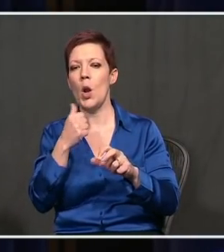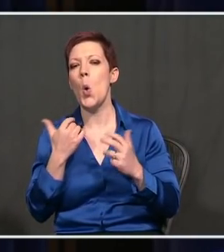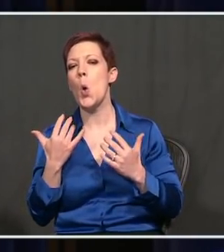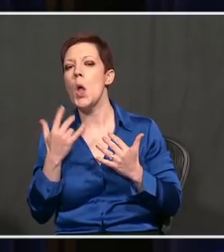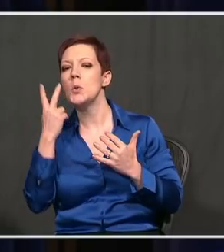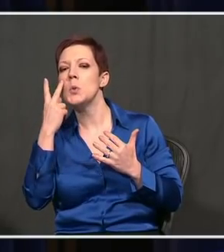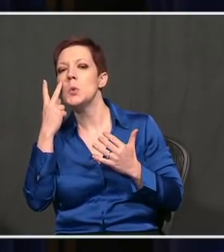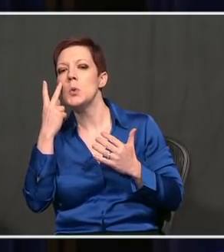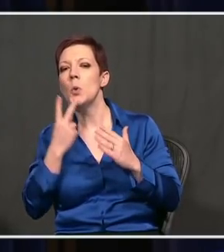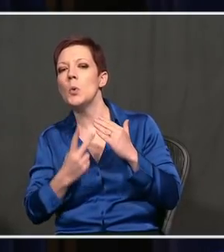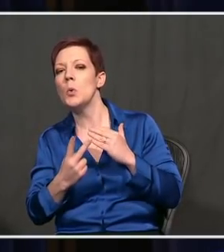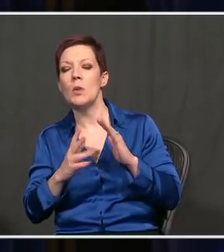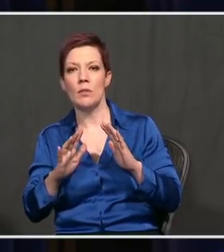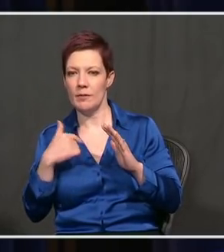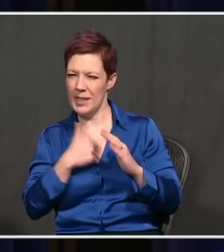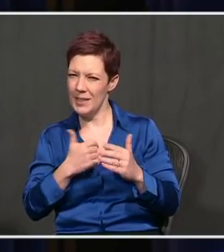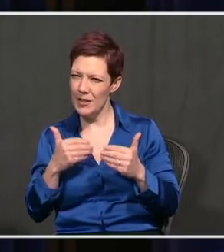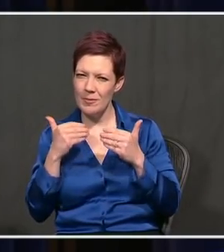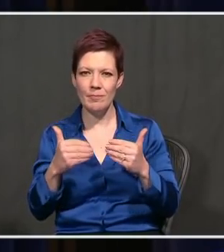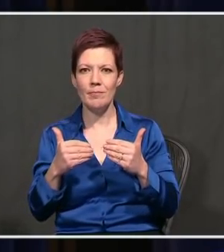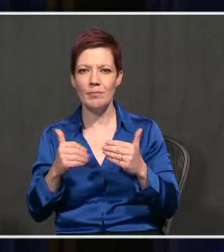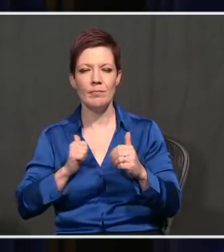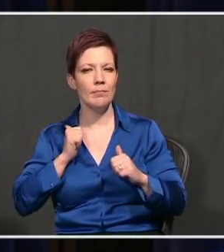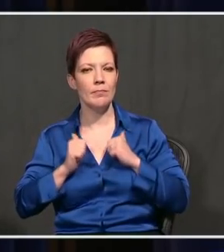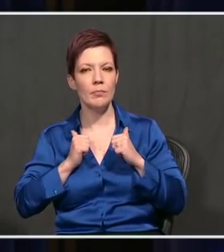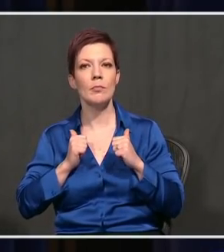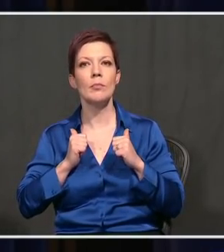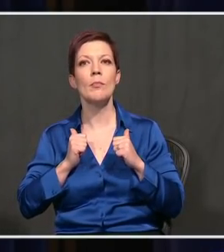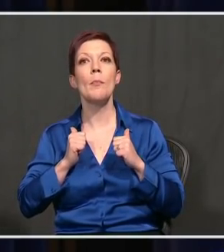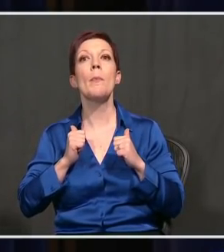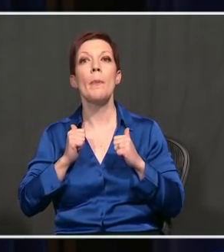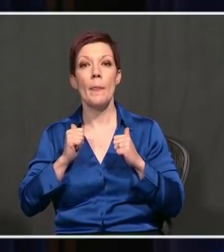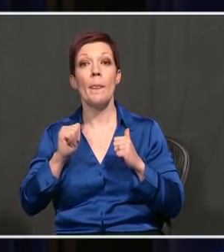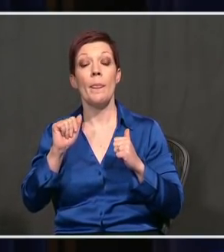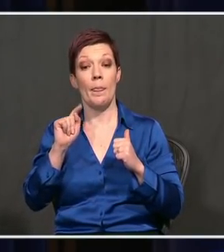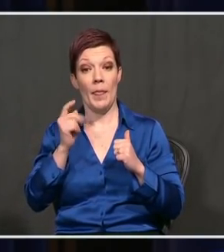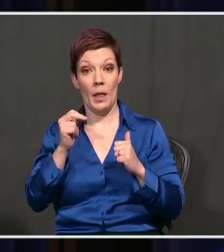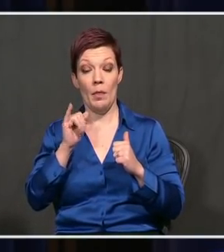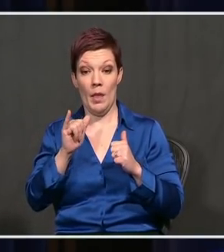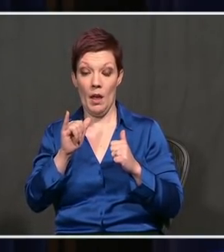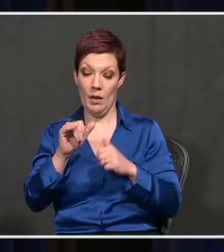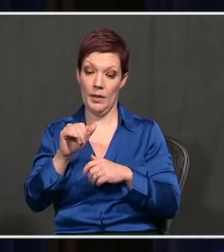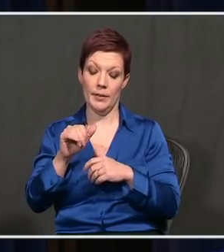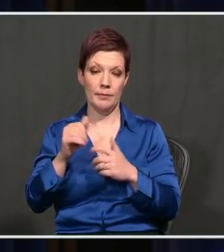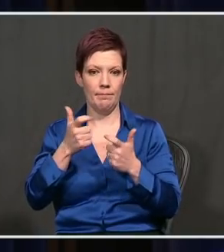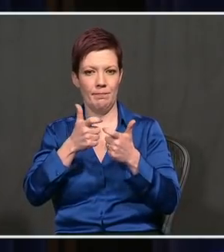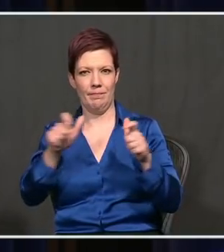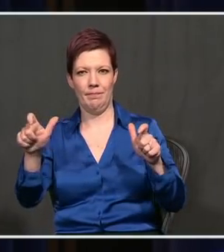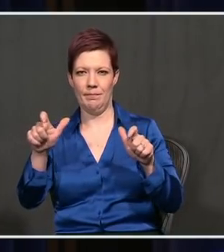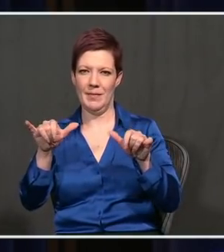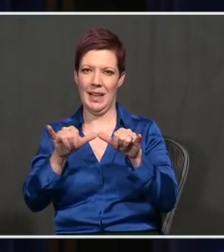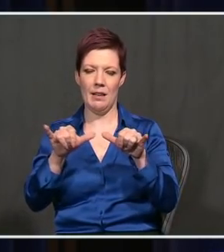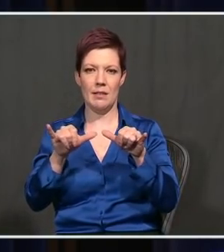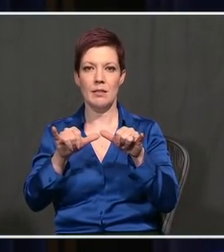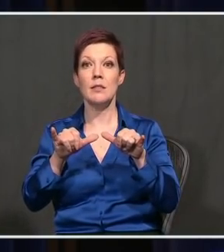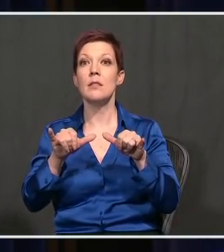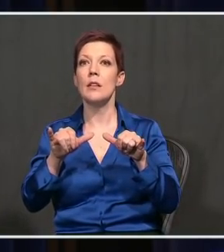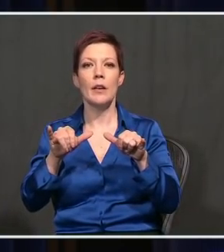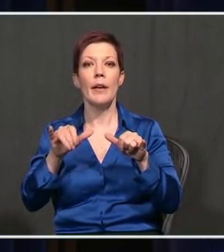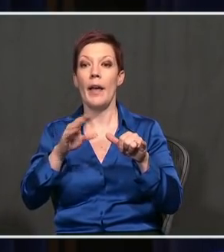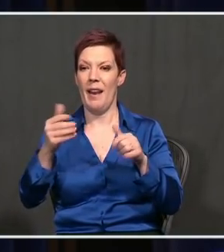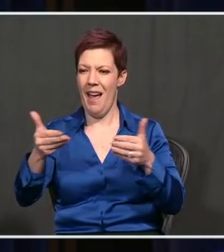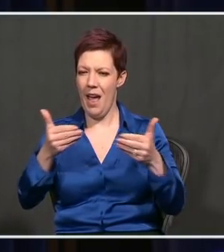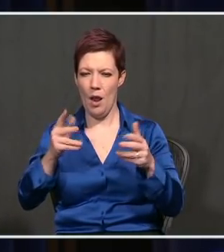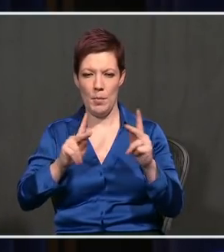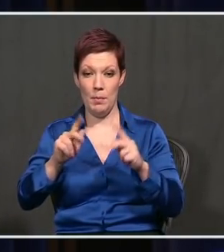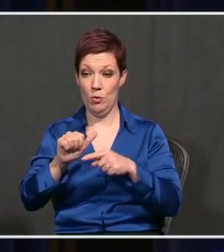tune or build, equip, and then scale up the manufacturing process for these vaccines. Even hire people and train